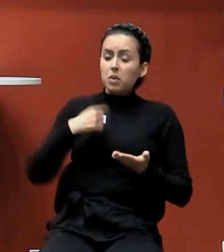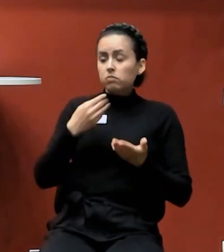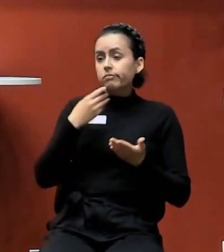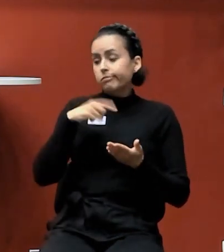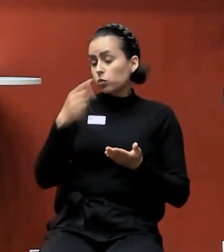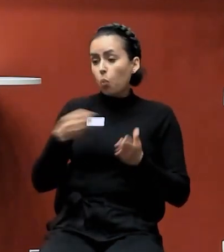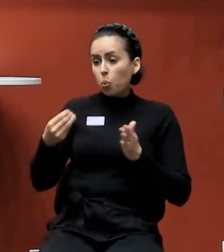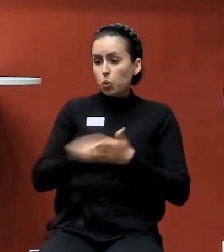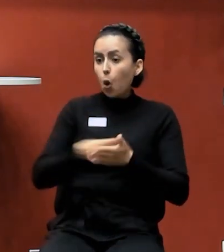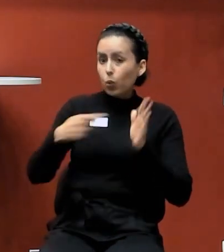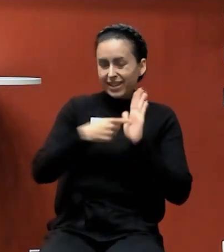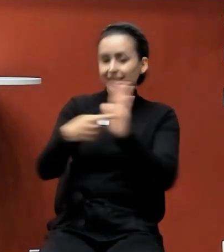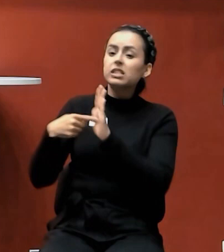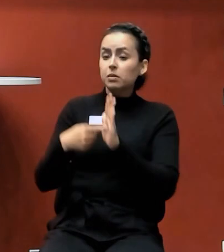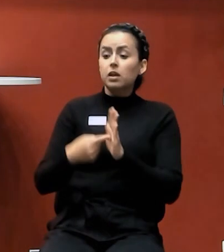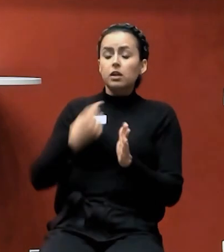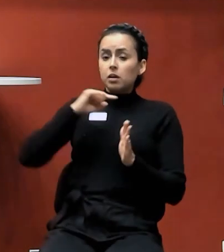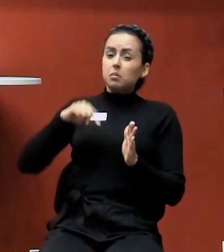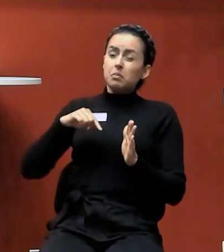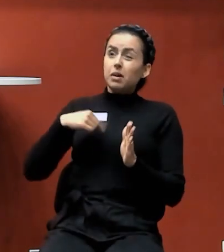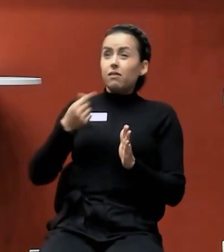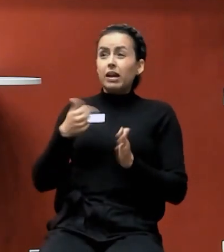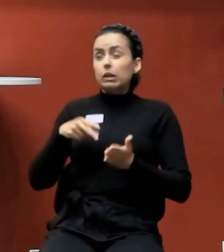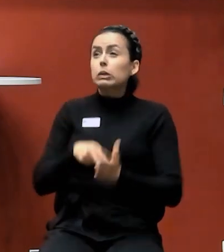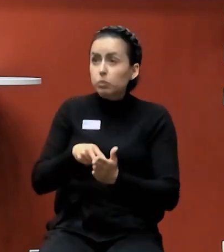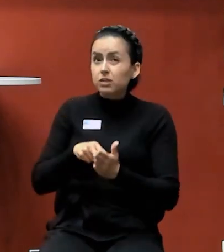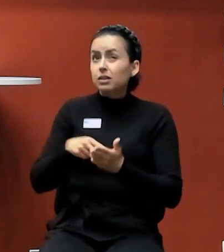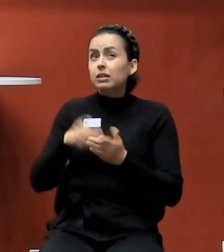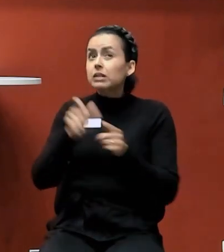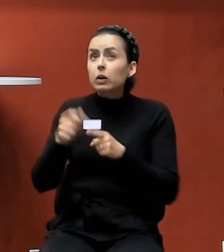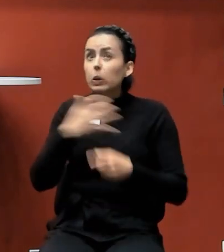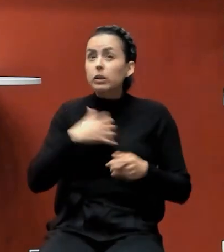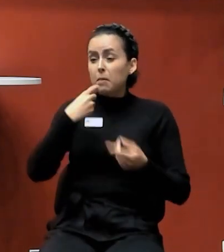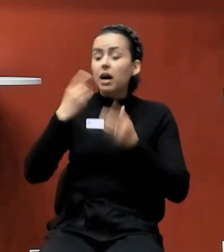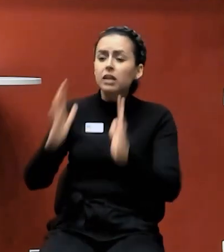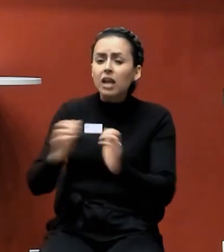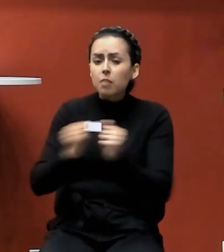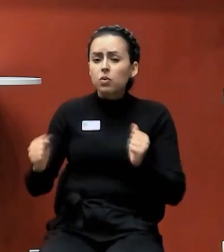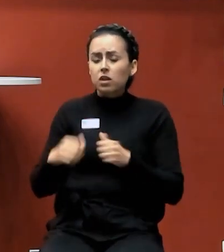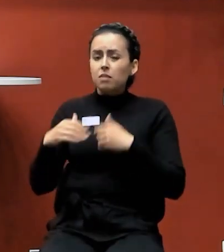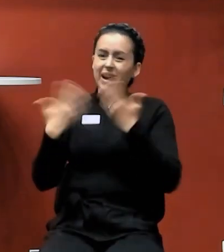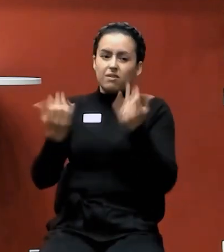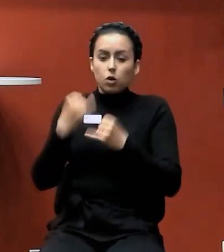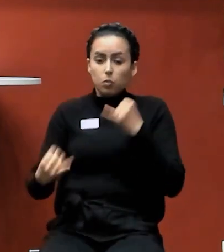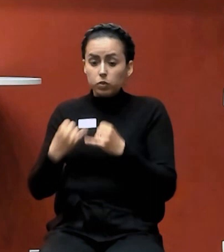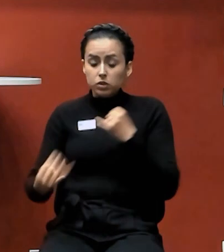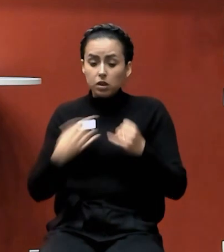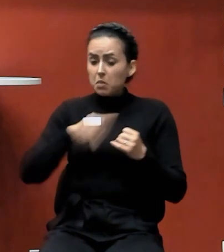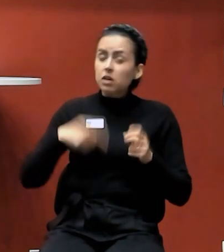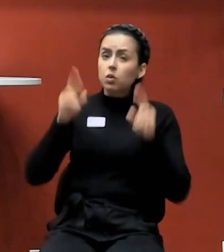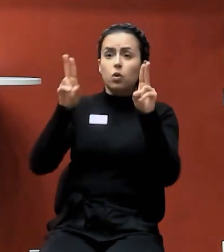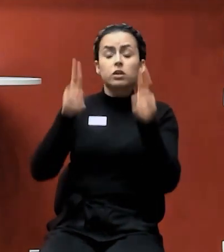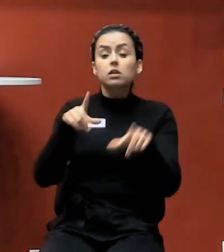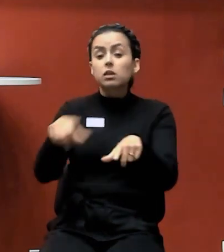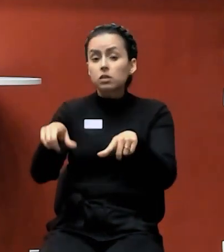we kind of get stuck defining the words, which is important, but at the end of the day, do we also understand what are